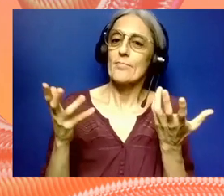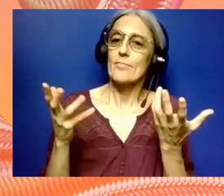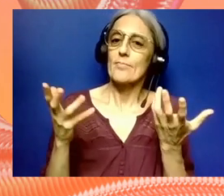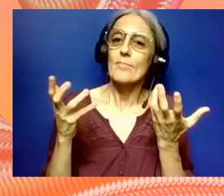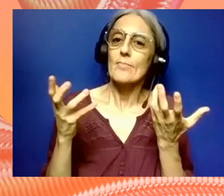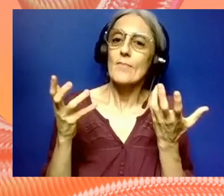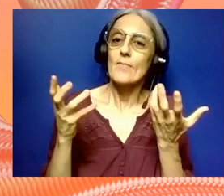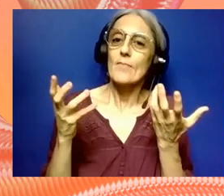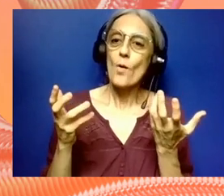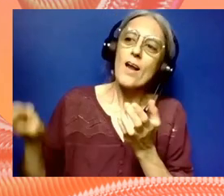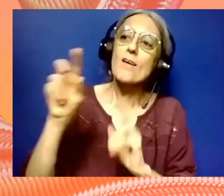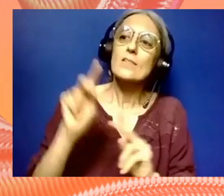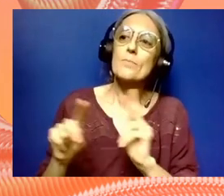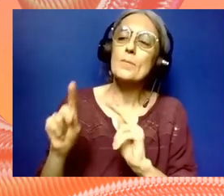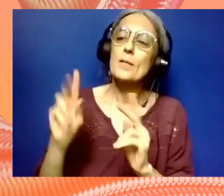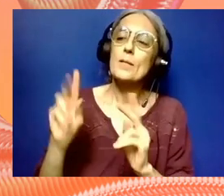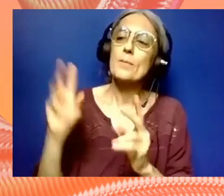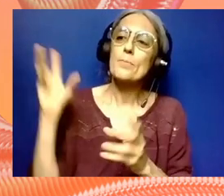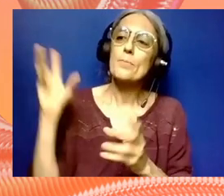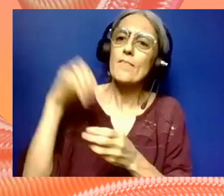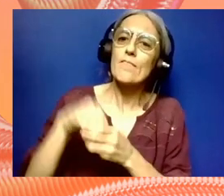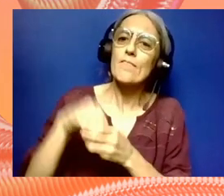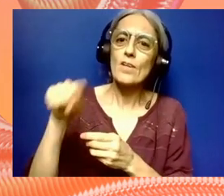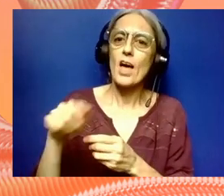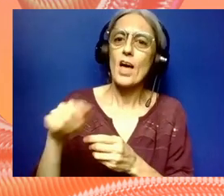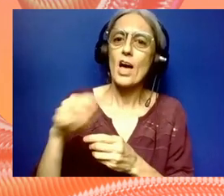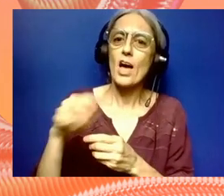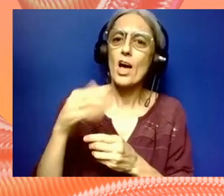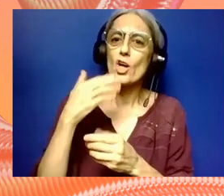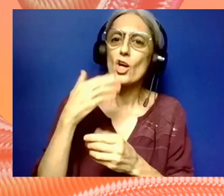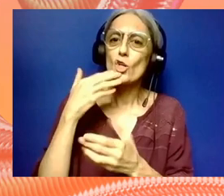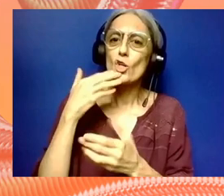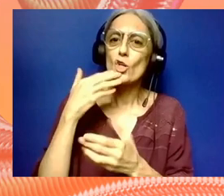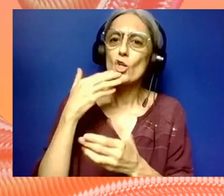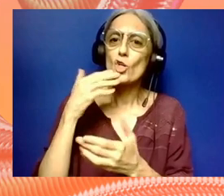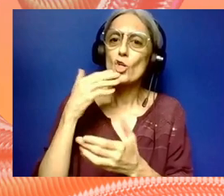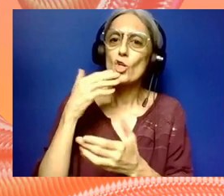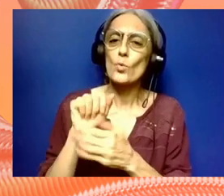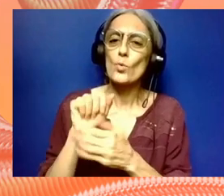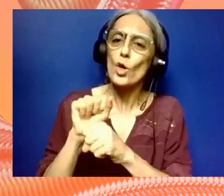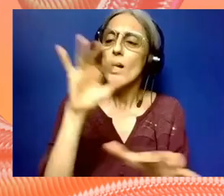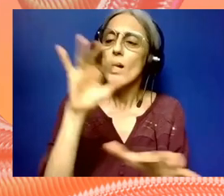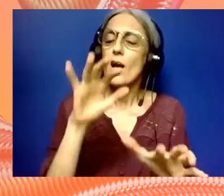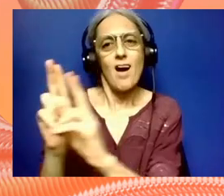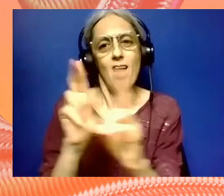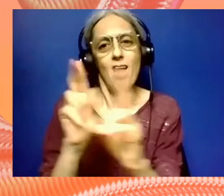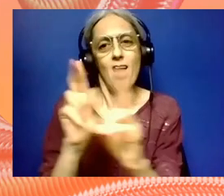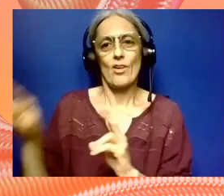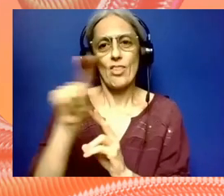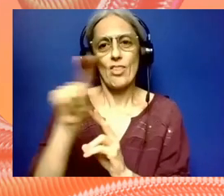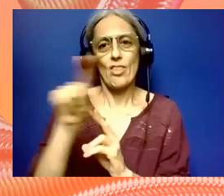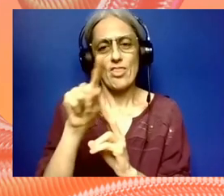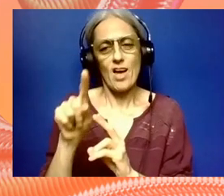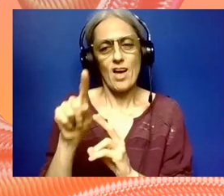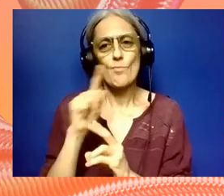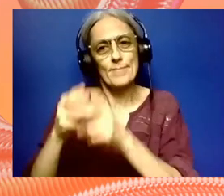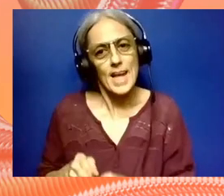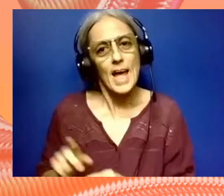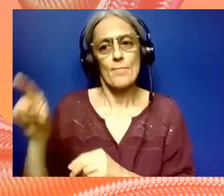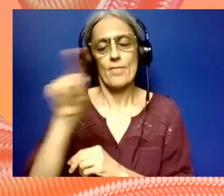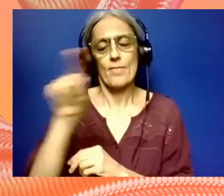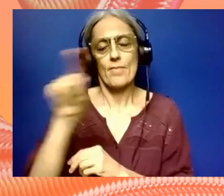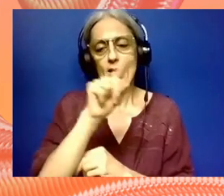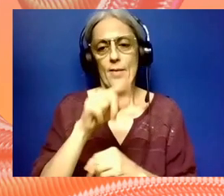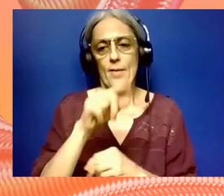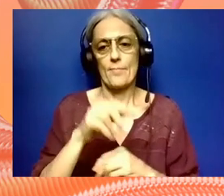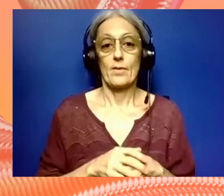been before, because I think that, you know, at this moment, like, Angela Davis's work